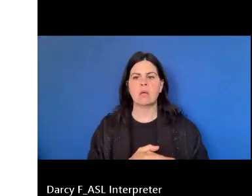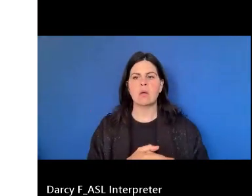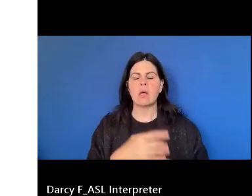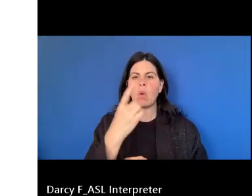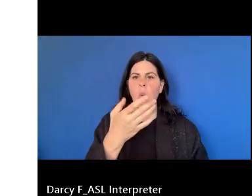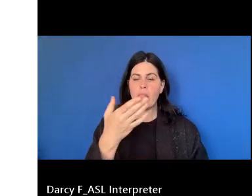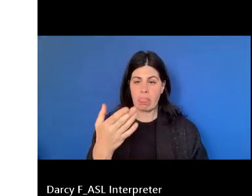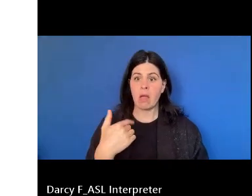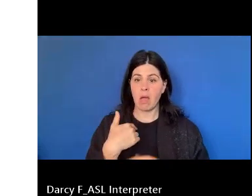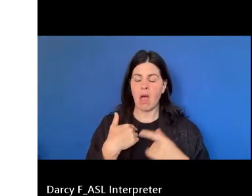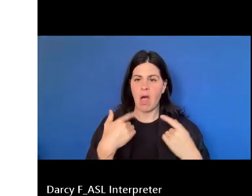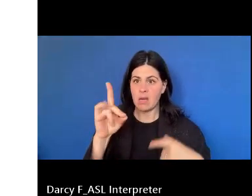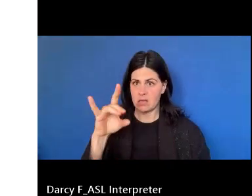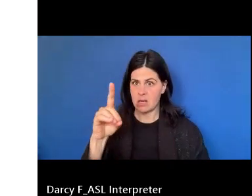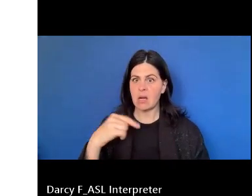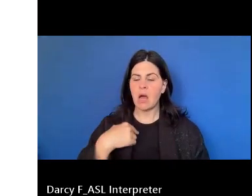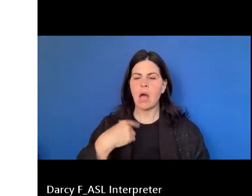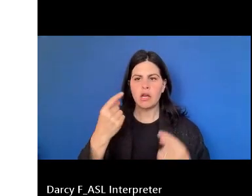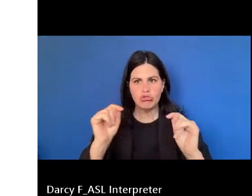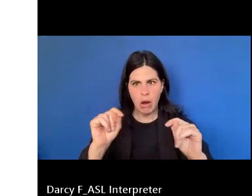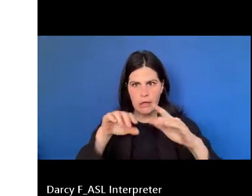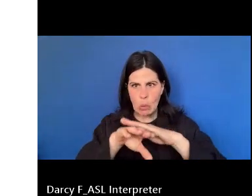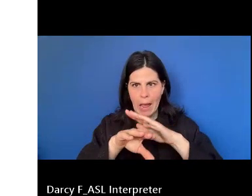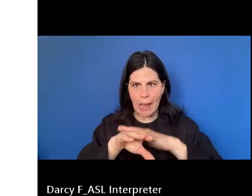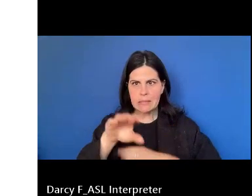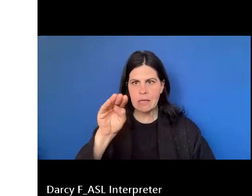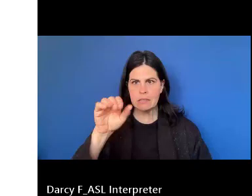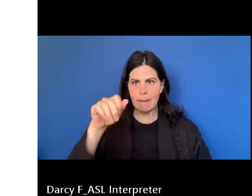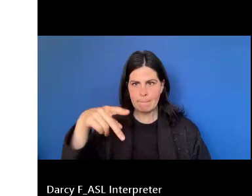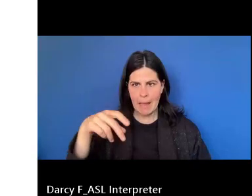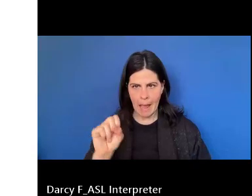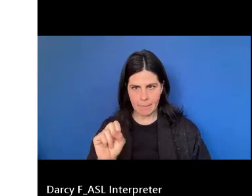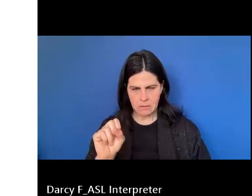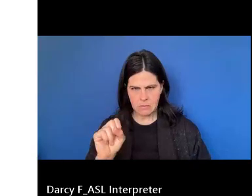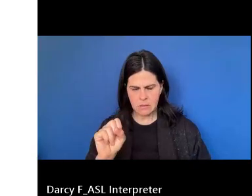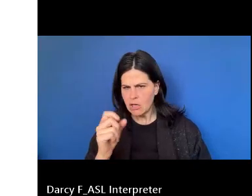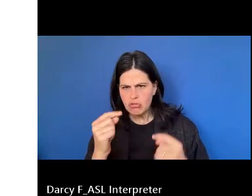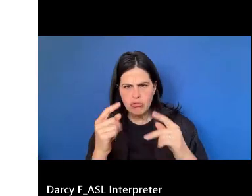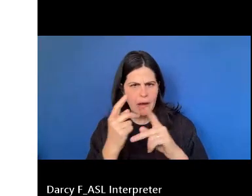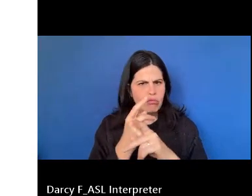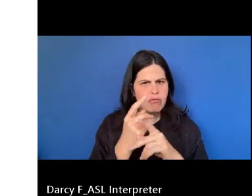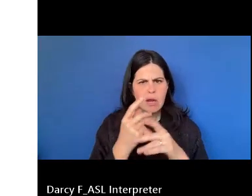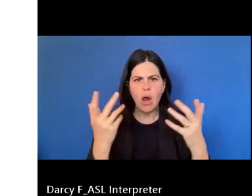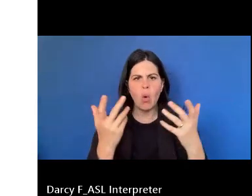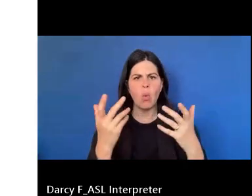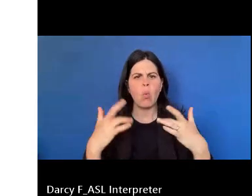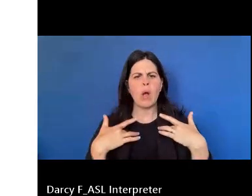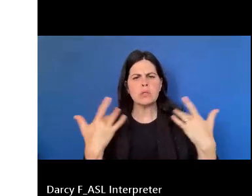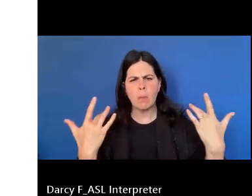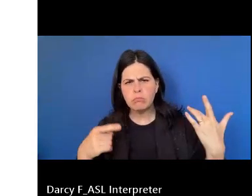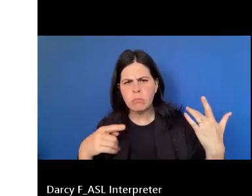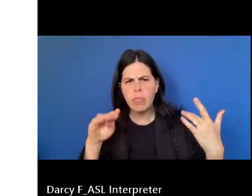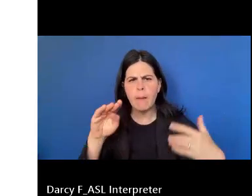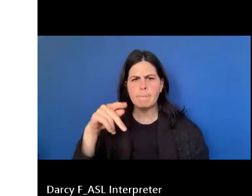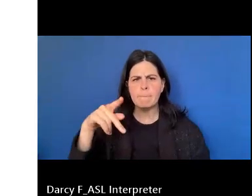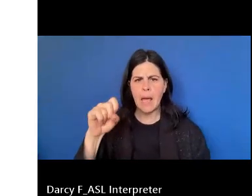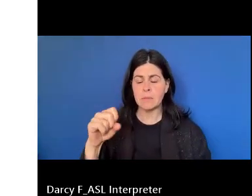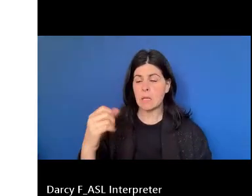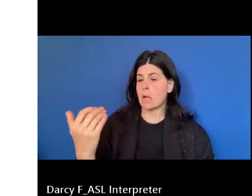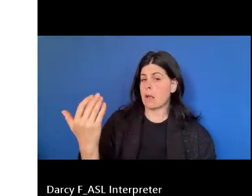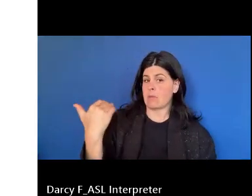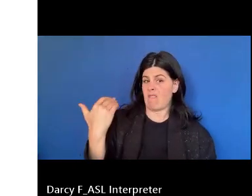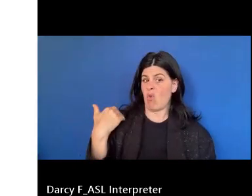try to access the maps and try to figure out what was going on with the maps. And I actually worked for the company